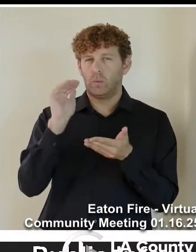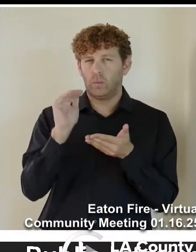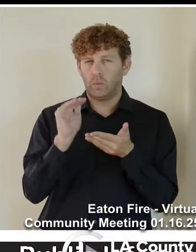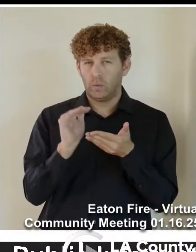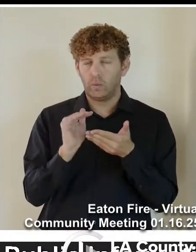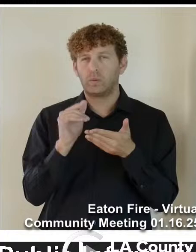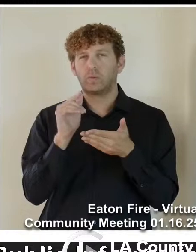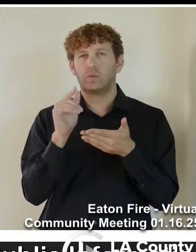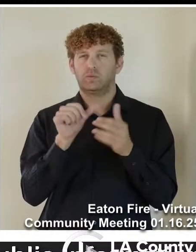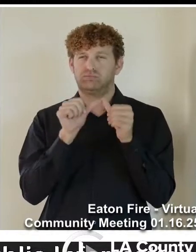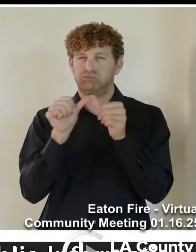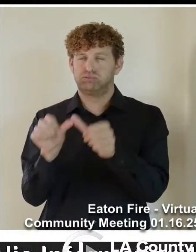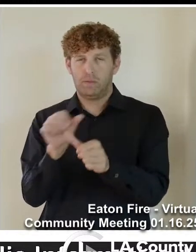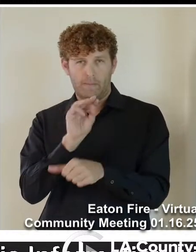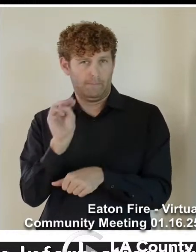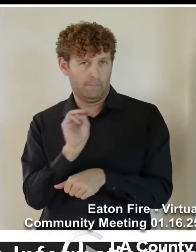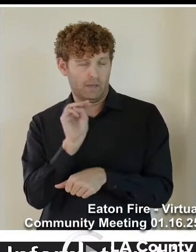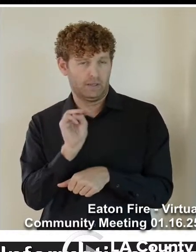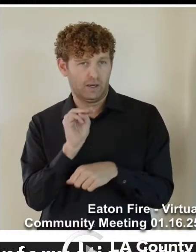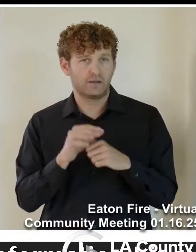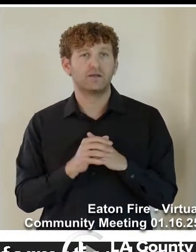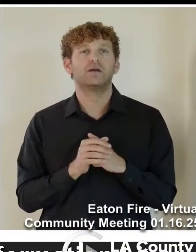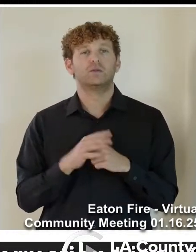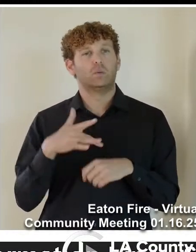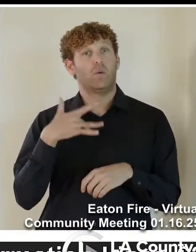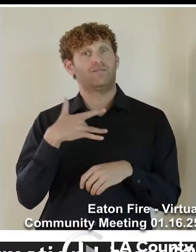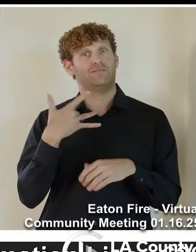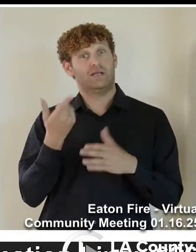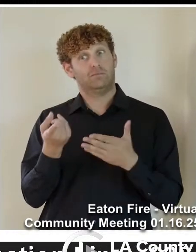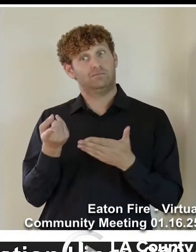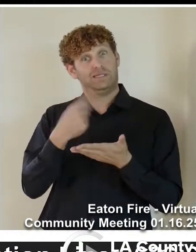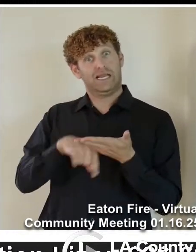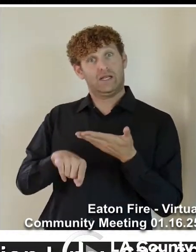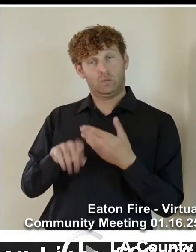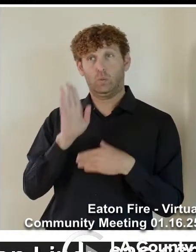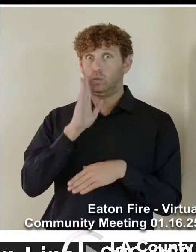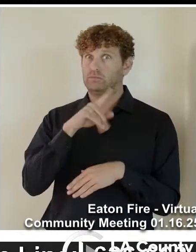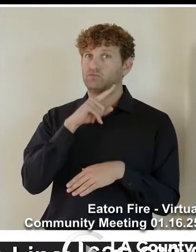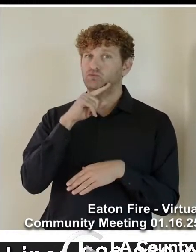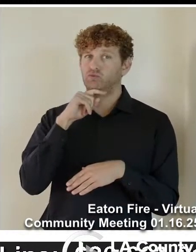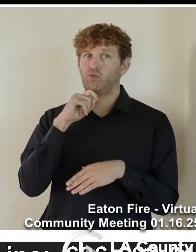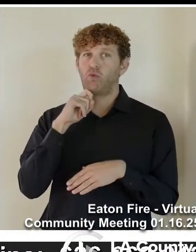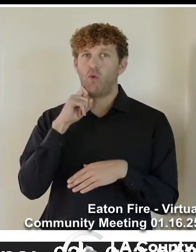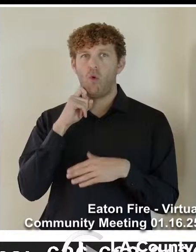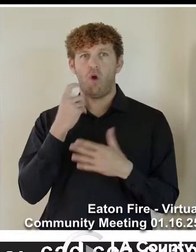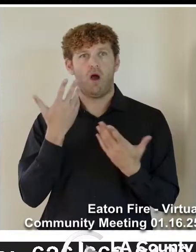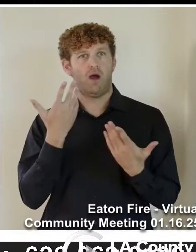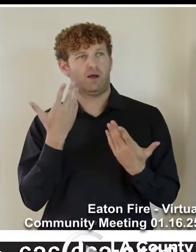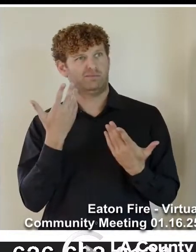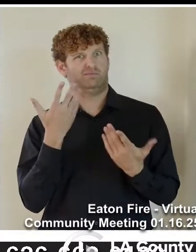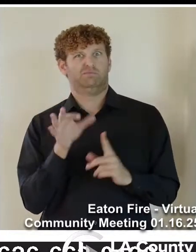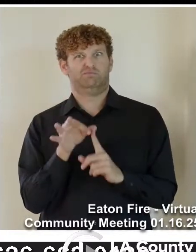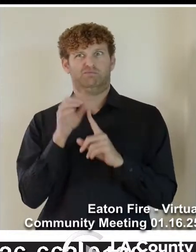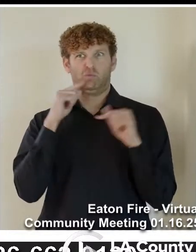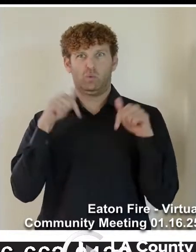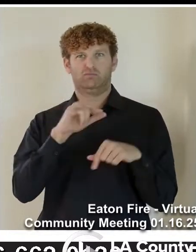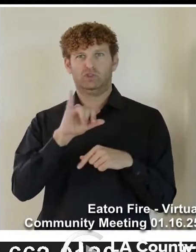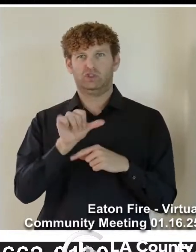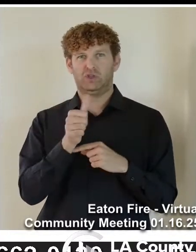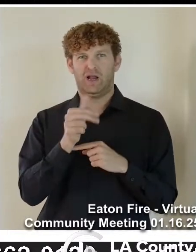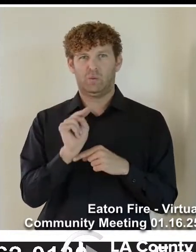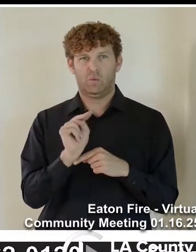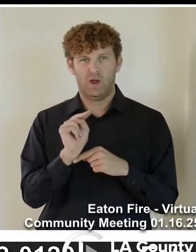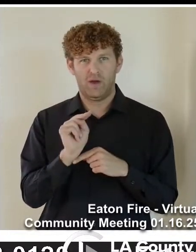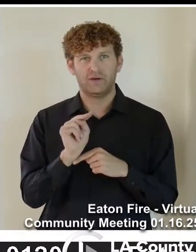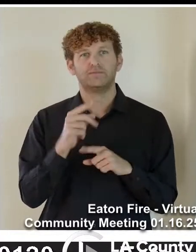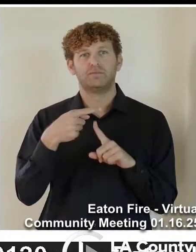high confidence that next week is going to be exceptionally dry. It's going to be very, very dry, especially for January. We could see humidity is dropping below